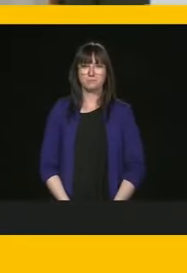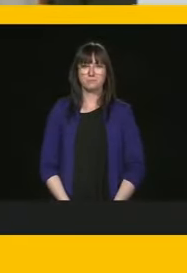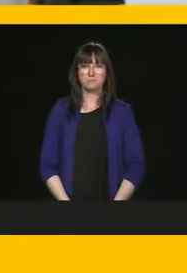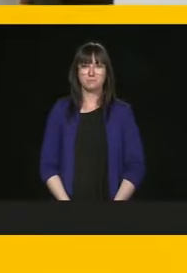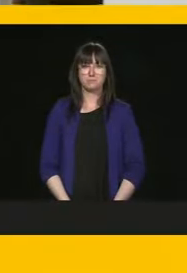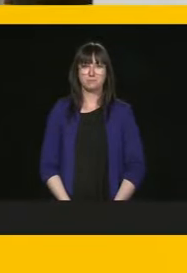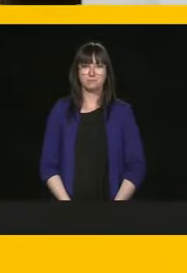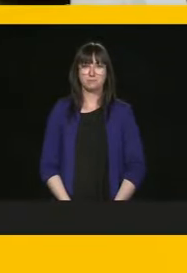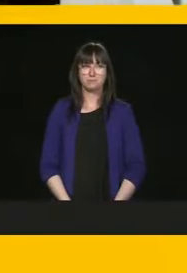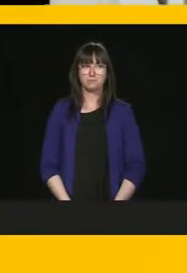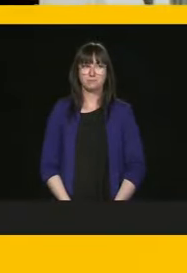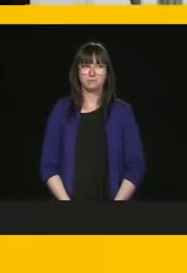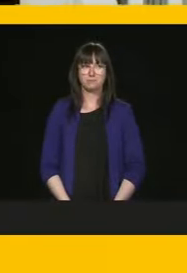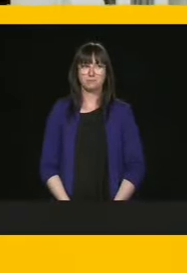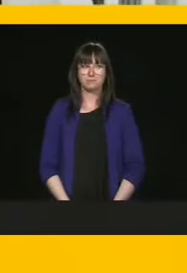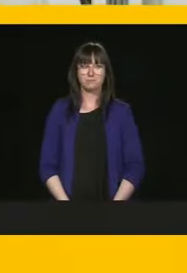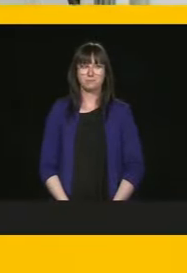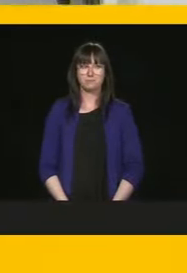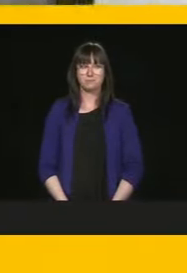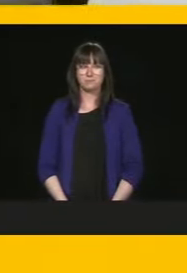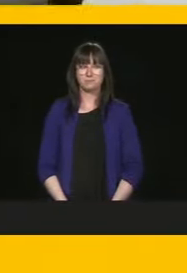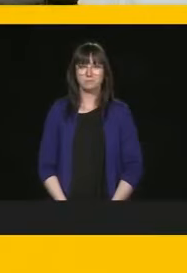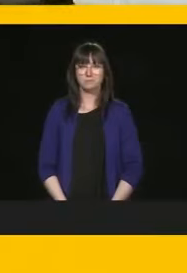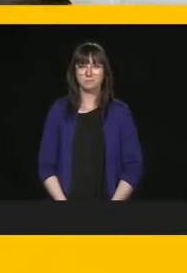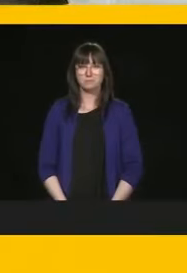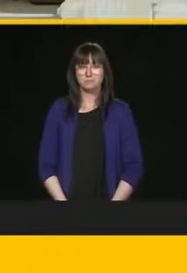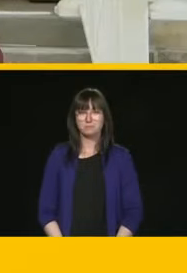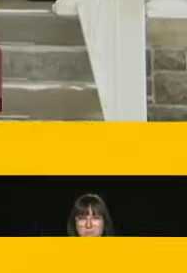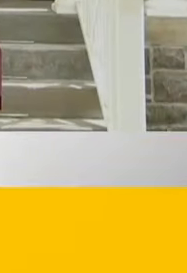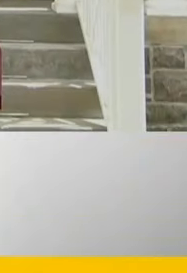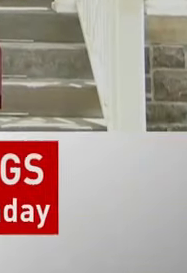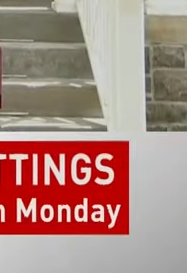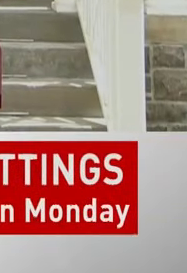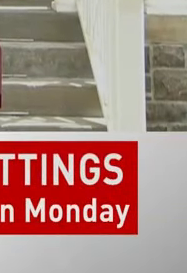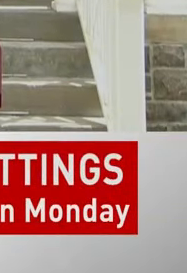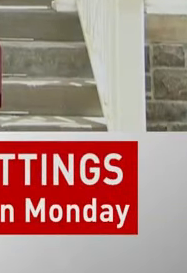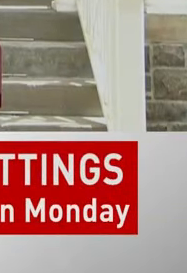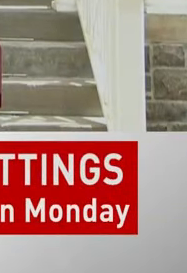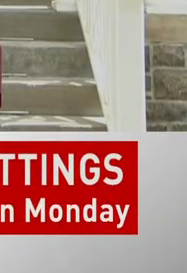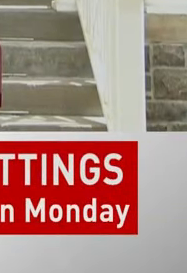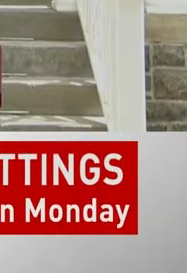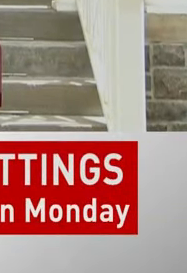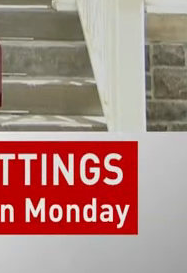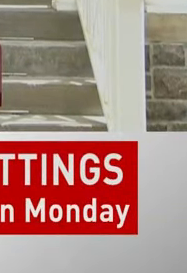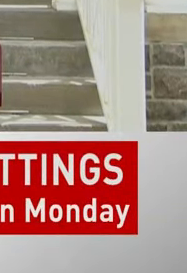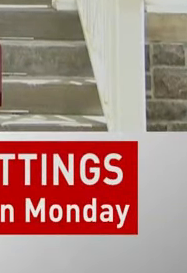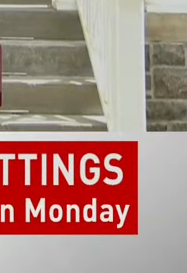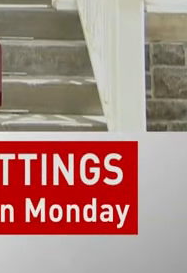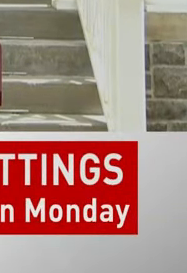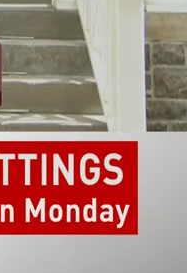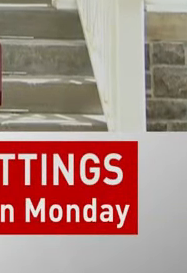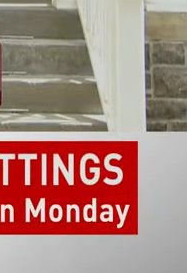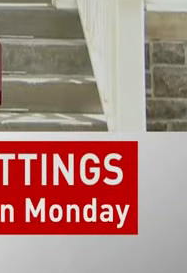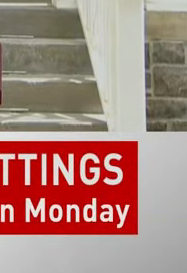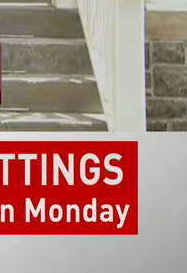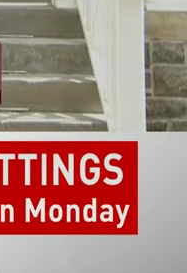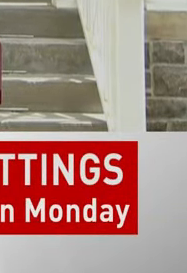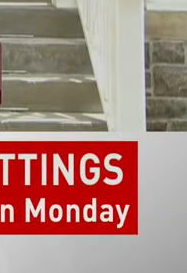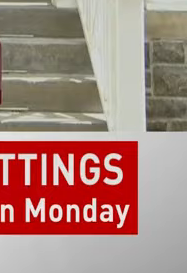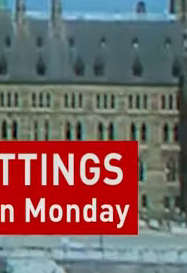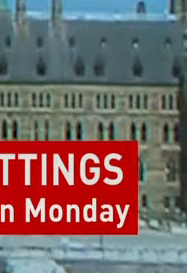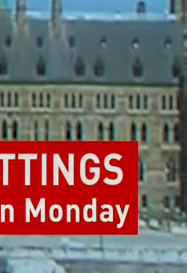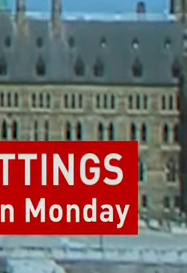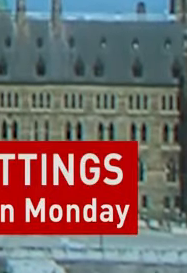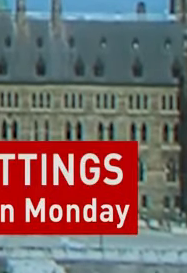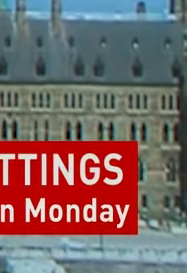Okay, that is the Prime Minister of Canada on this Saturday morning, briefing Canadians on his government's actions to fight COVID-19. Let's